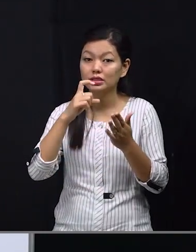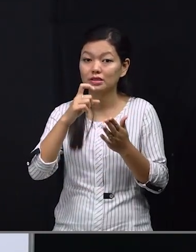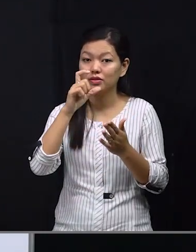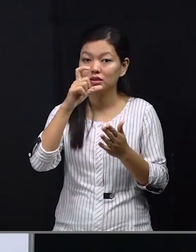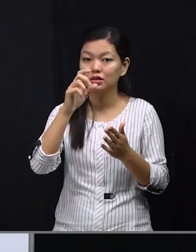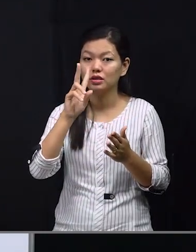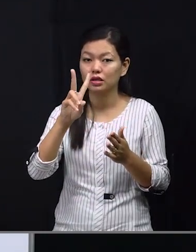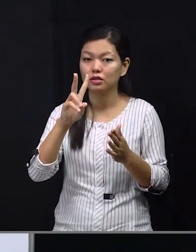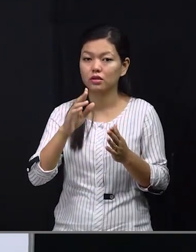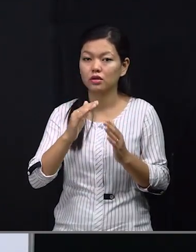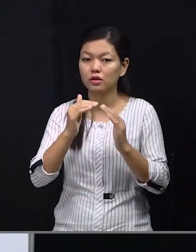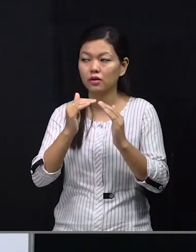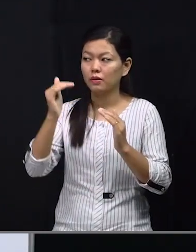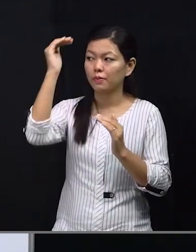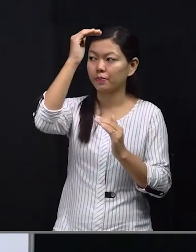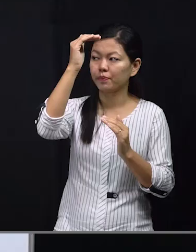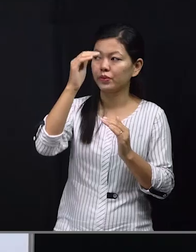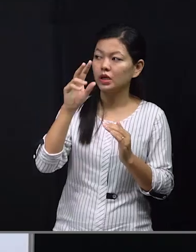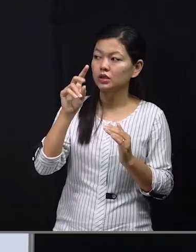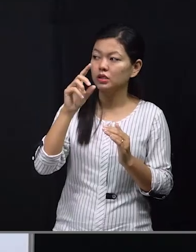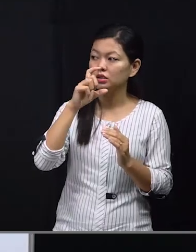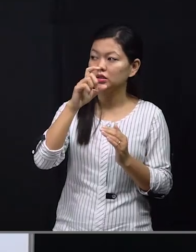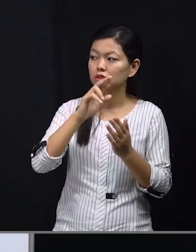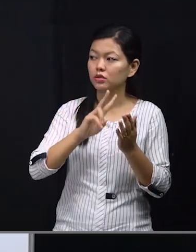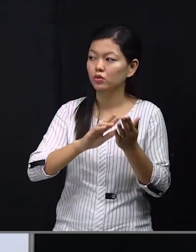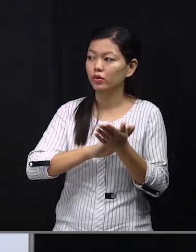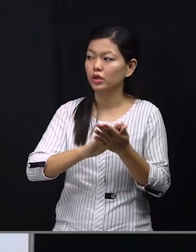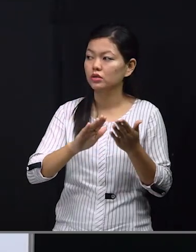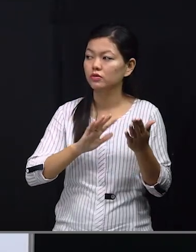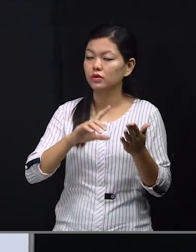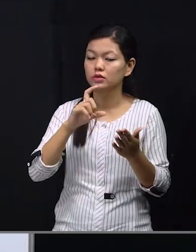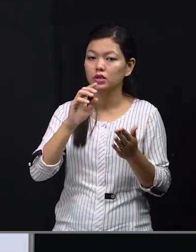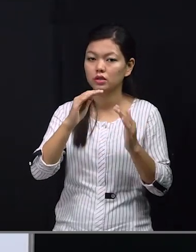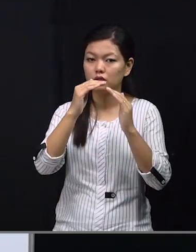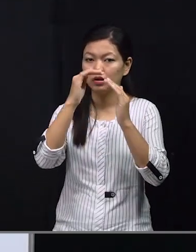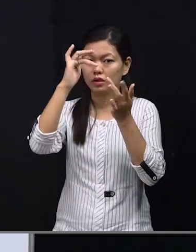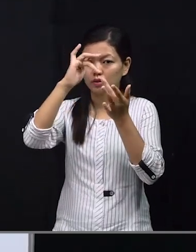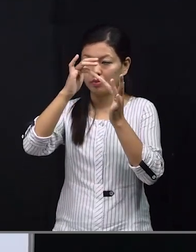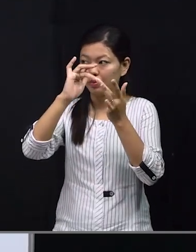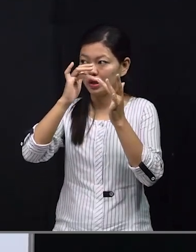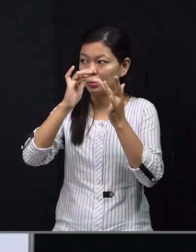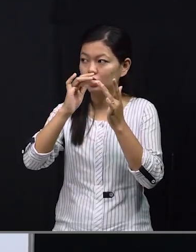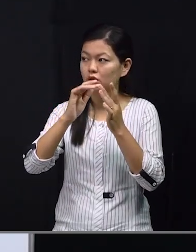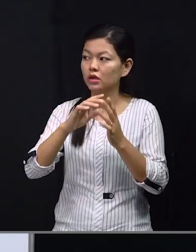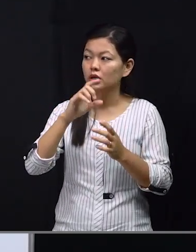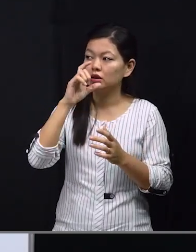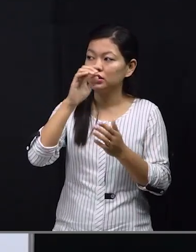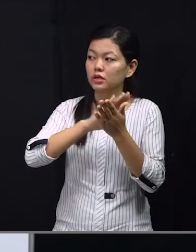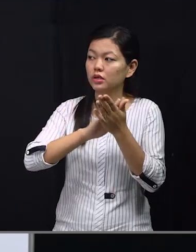the lowest boiling point. The third point to note is that if we